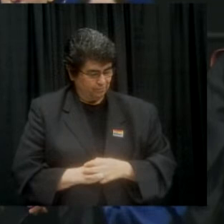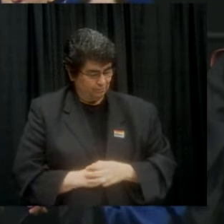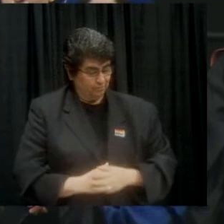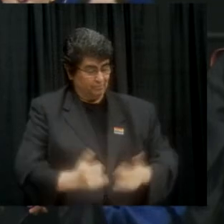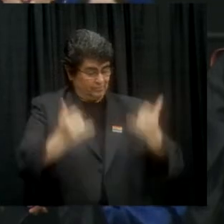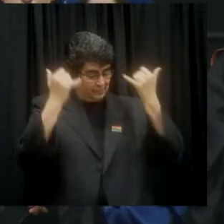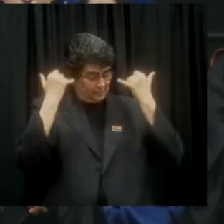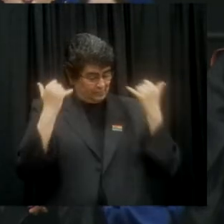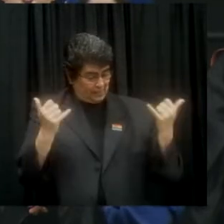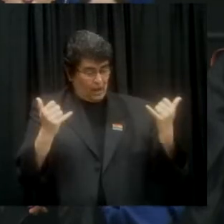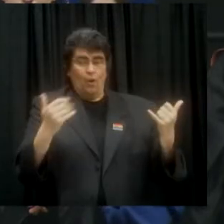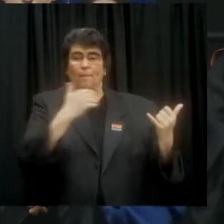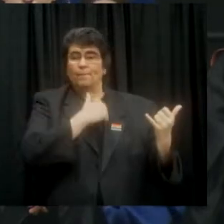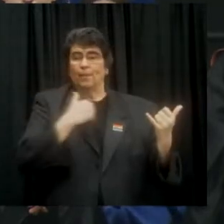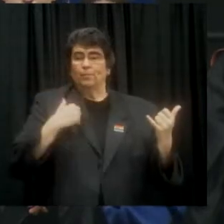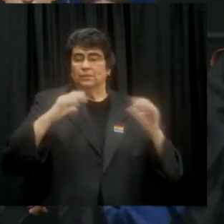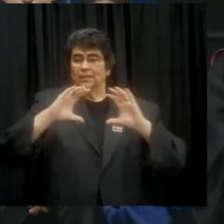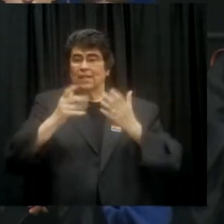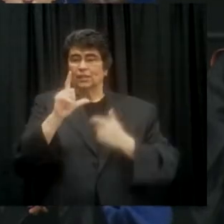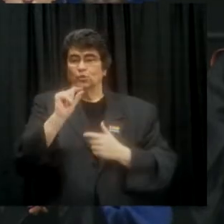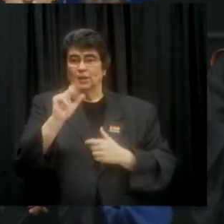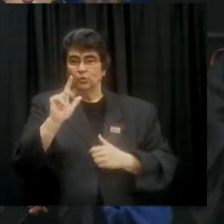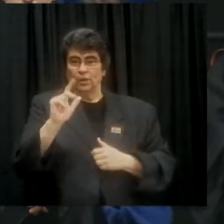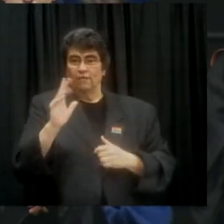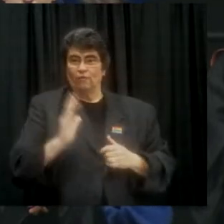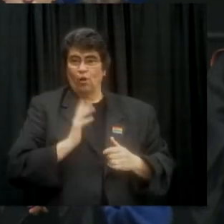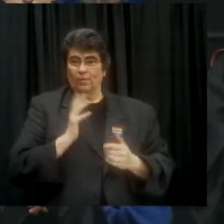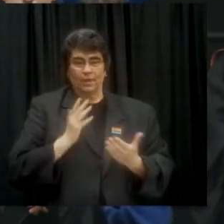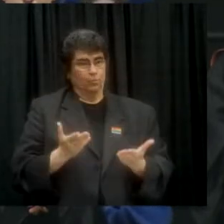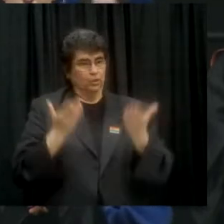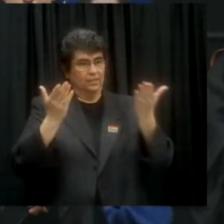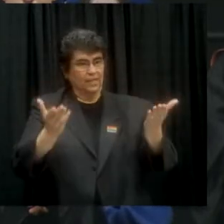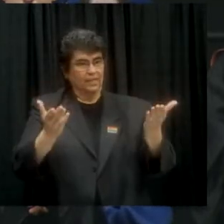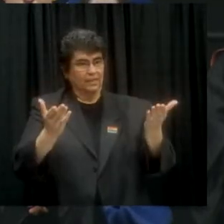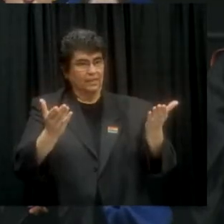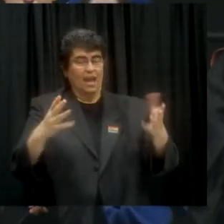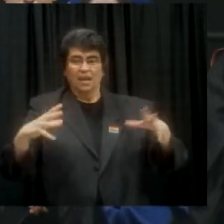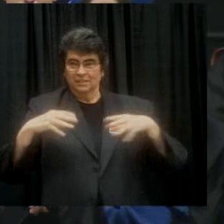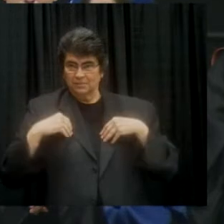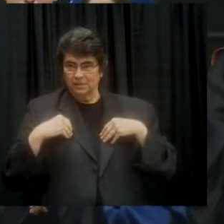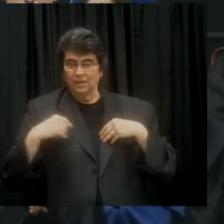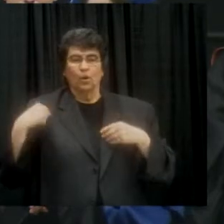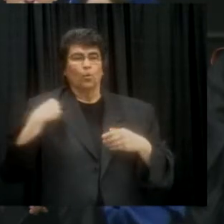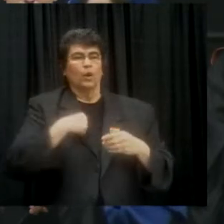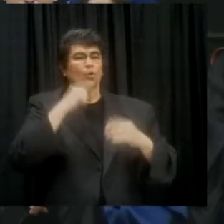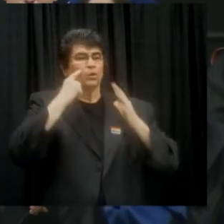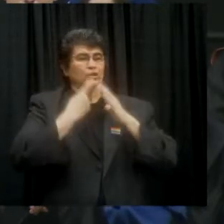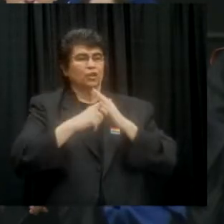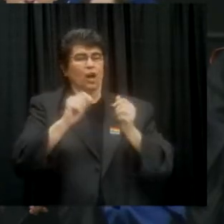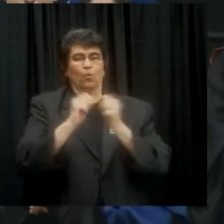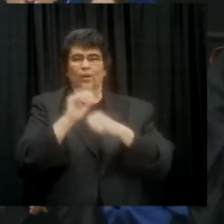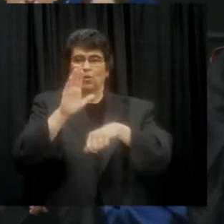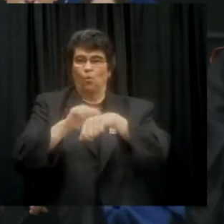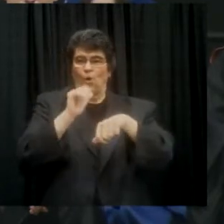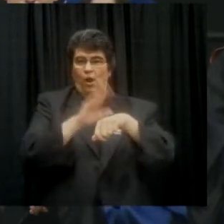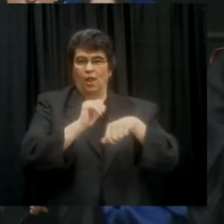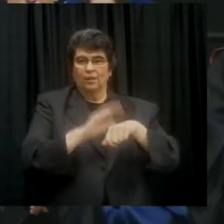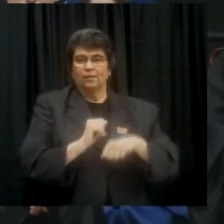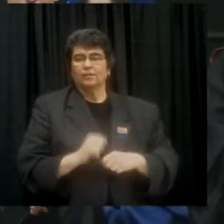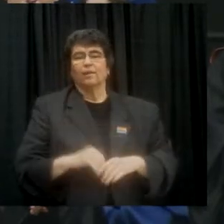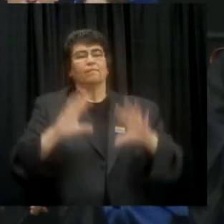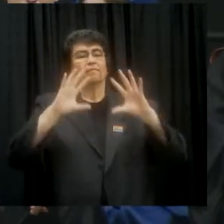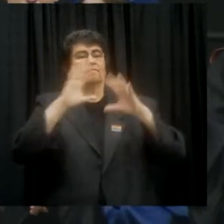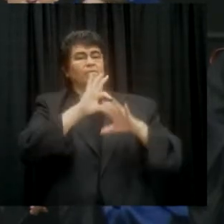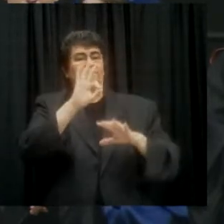And now that the members of the class of 2023 have been formally presented and accepted, we will commence with the roll call.